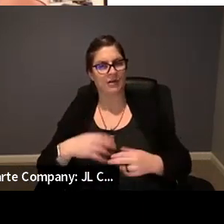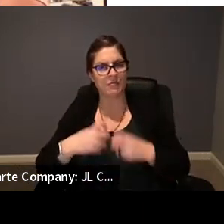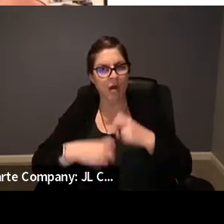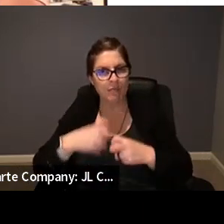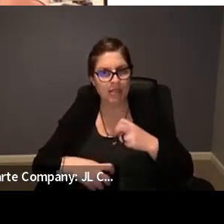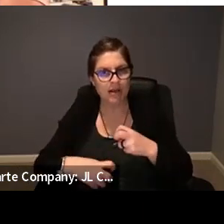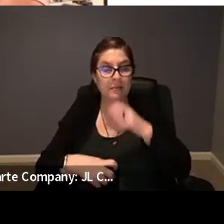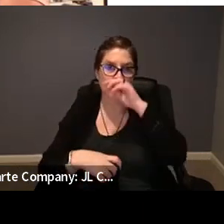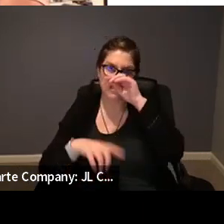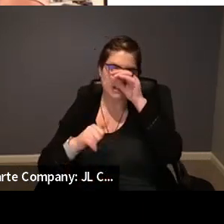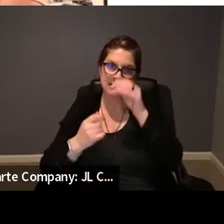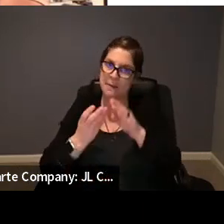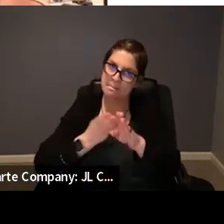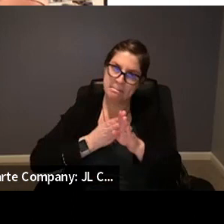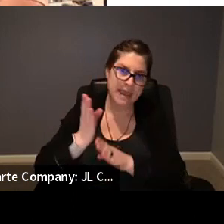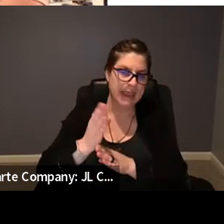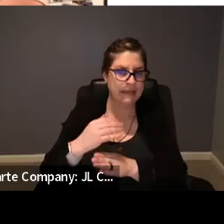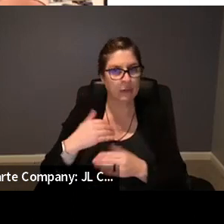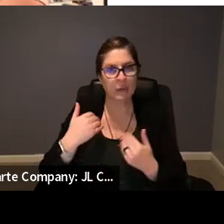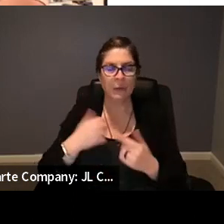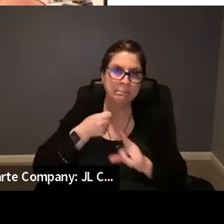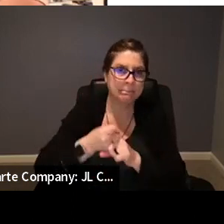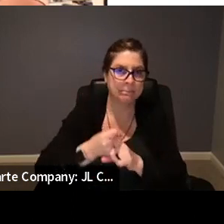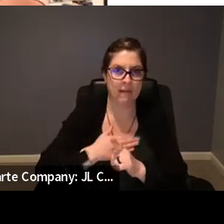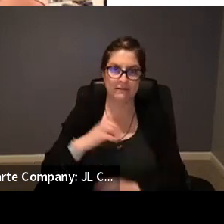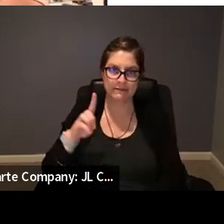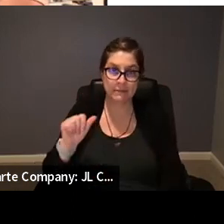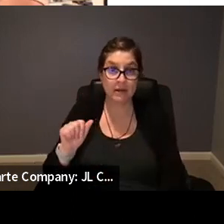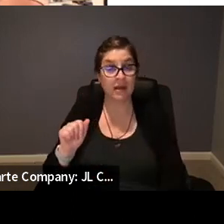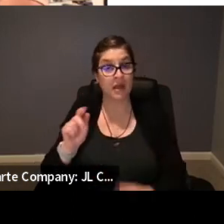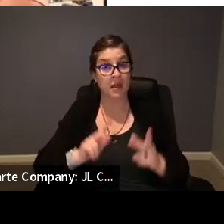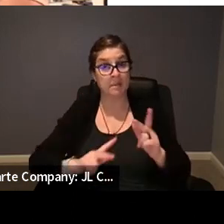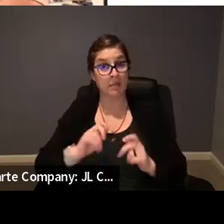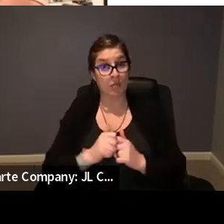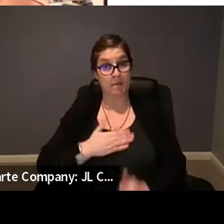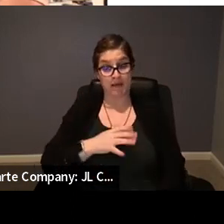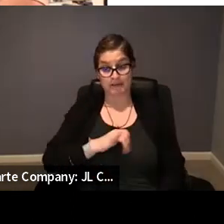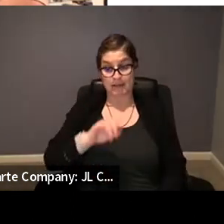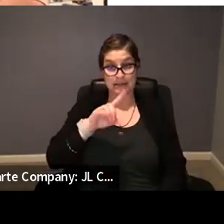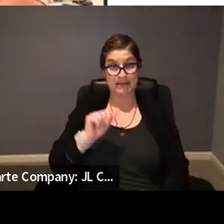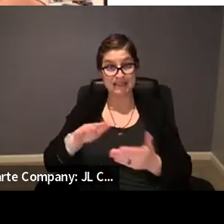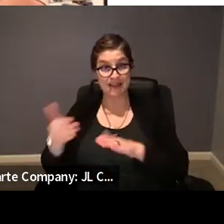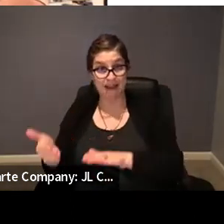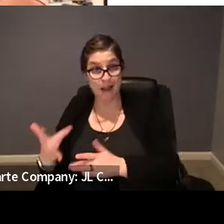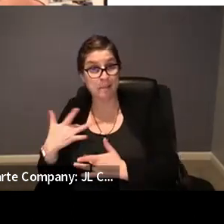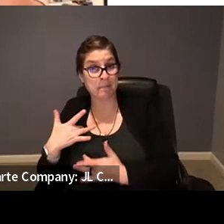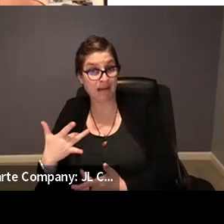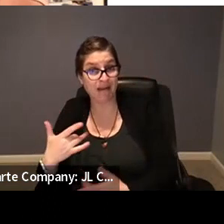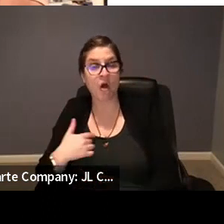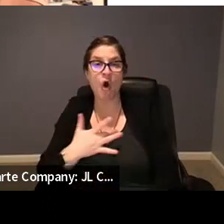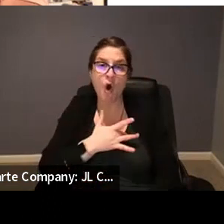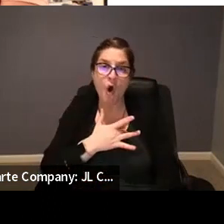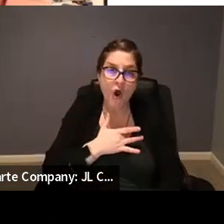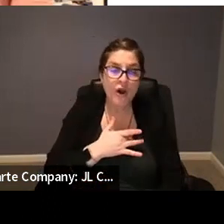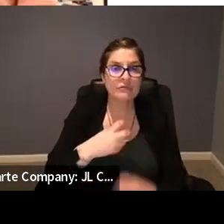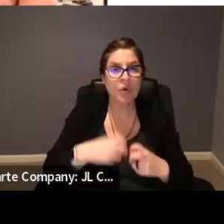mainstay of my disability. When people die of my disability, it can be from heart issues